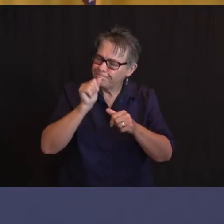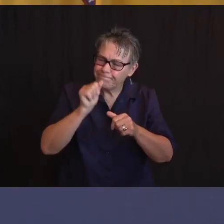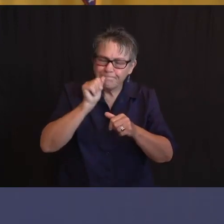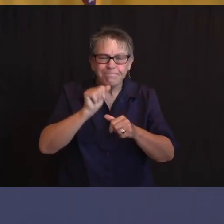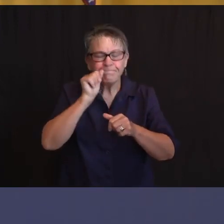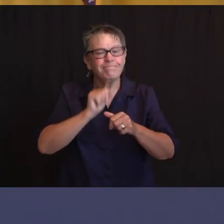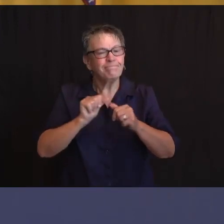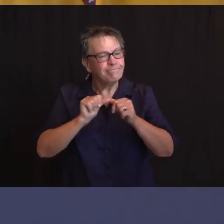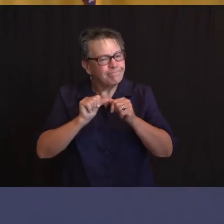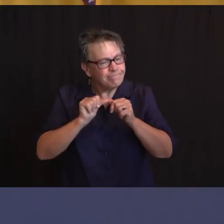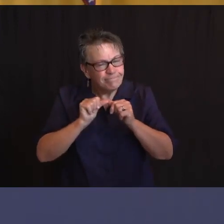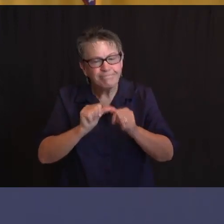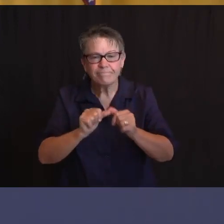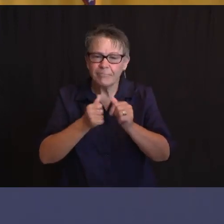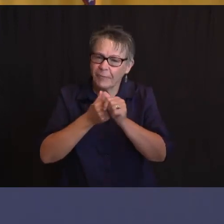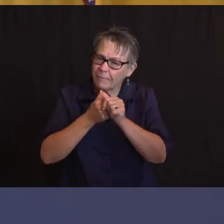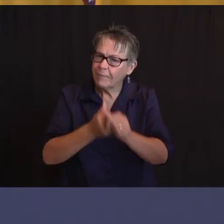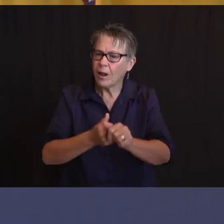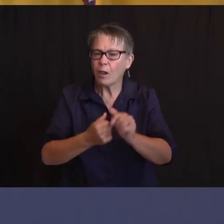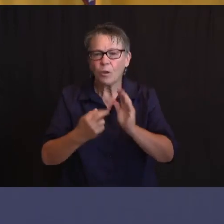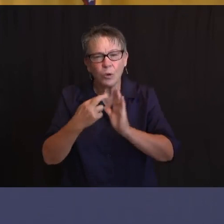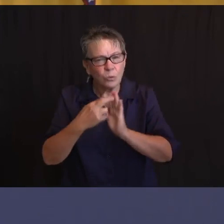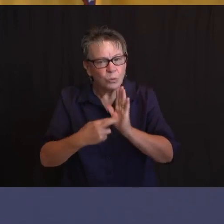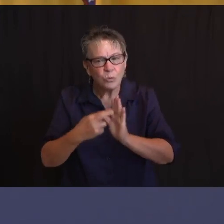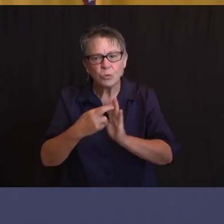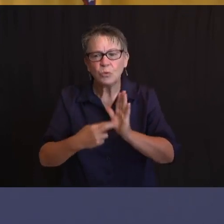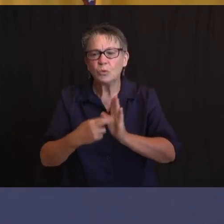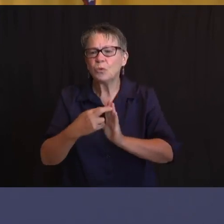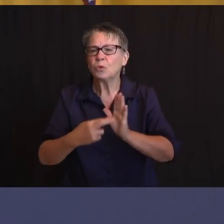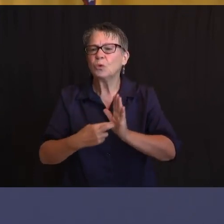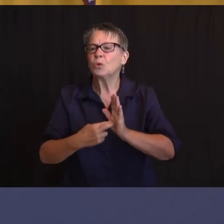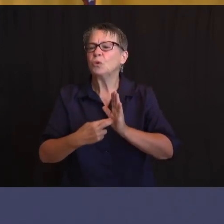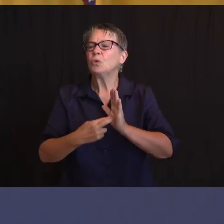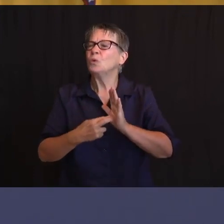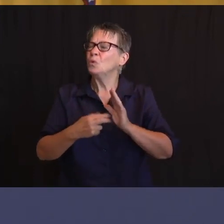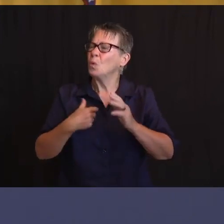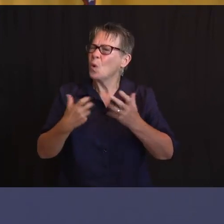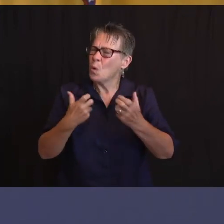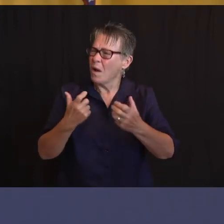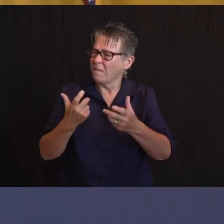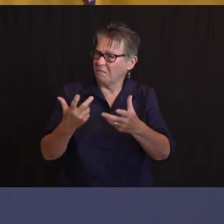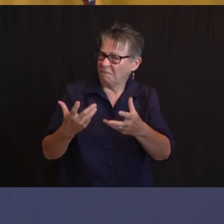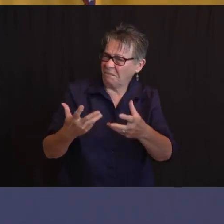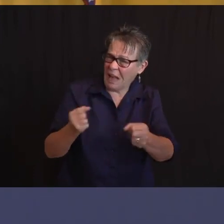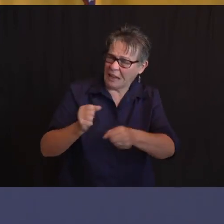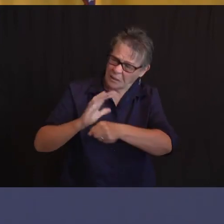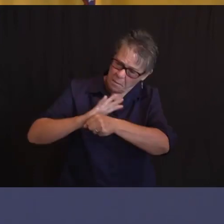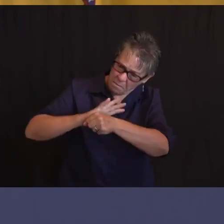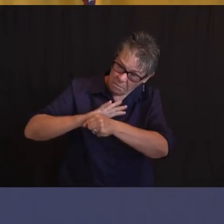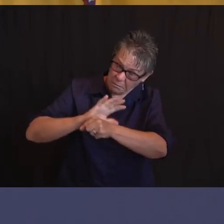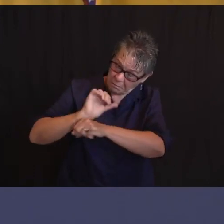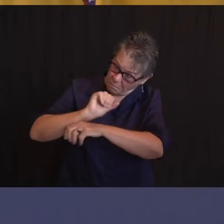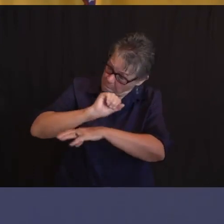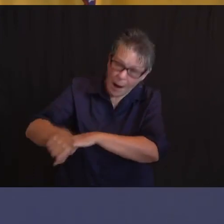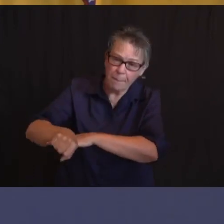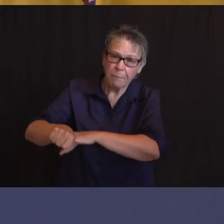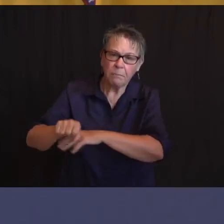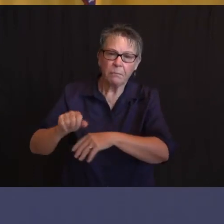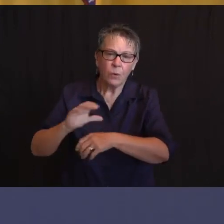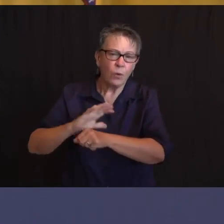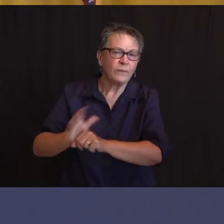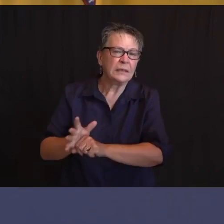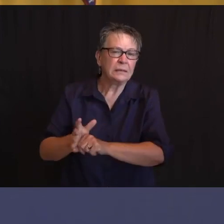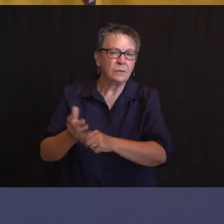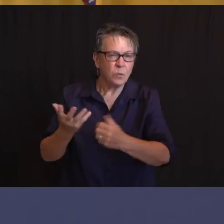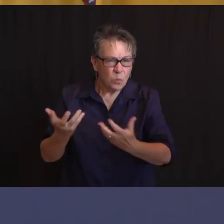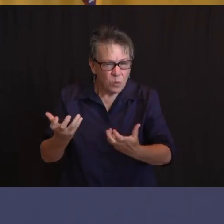more people alive than before. Matt, you want to add something? Just on Lakeside specifically, it's not an intimidation tactic. The